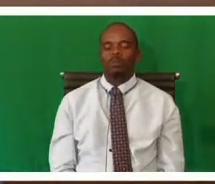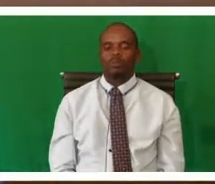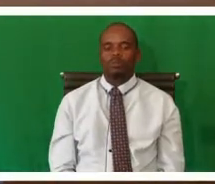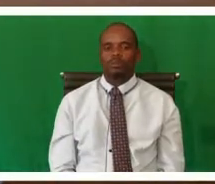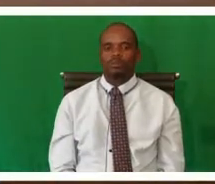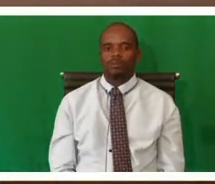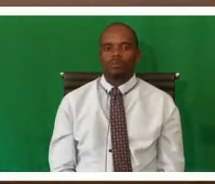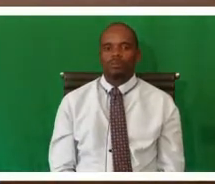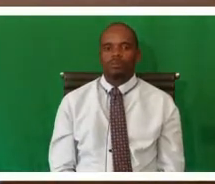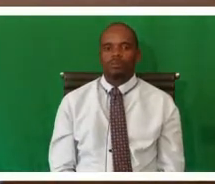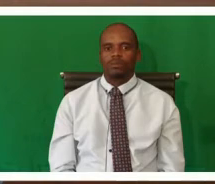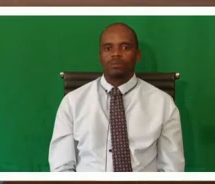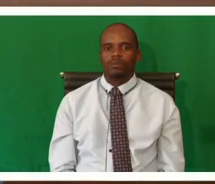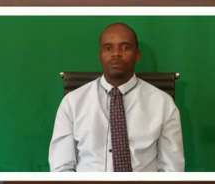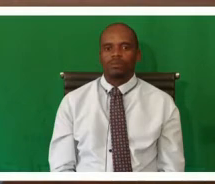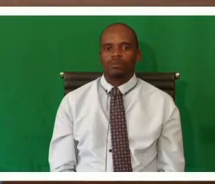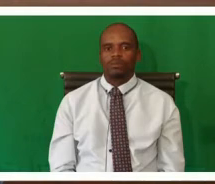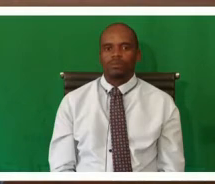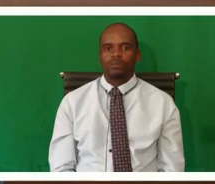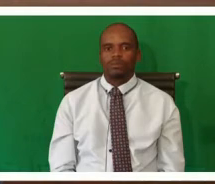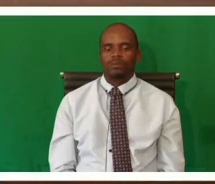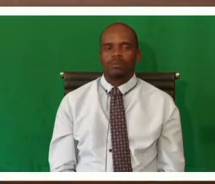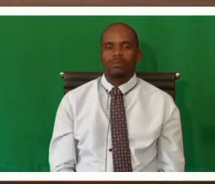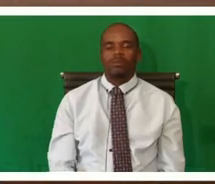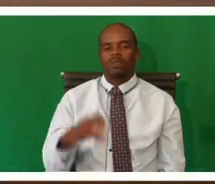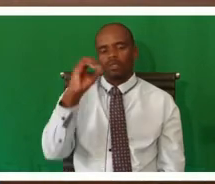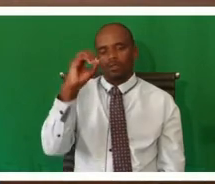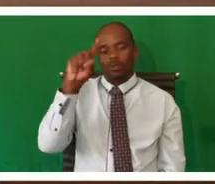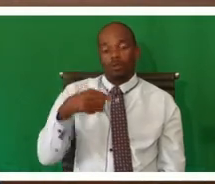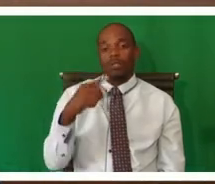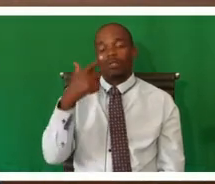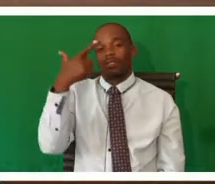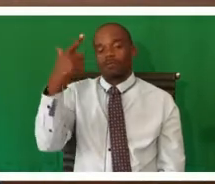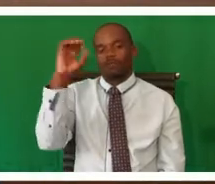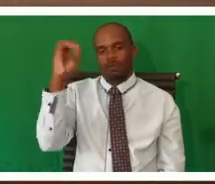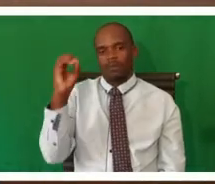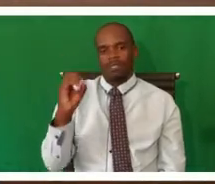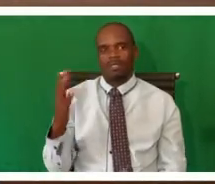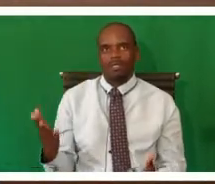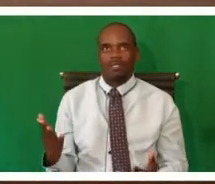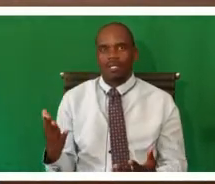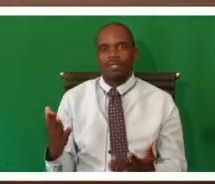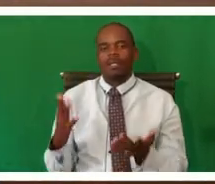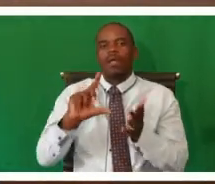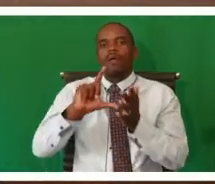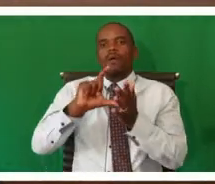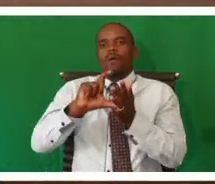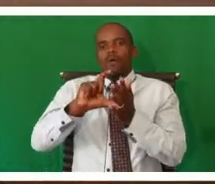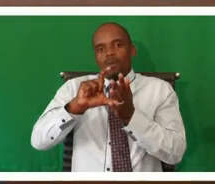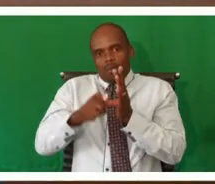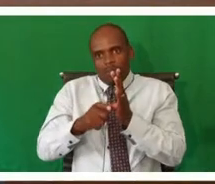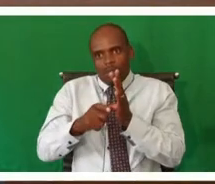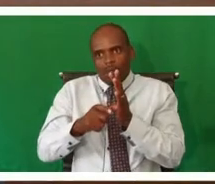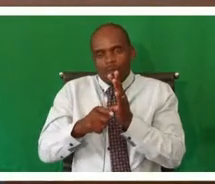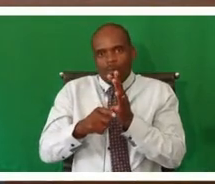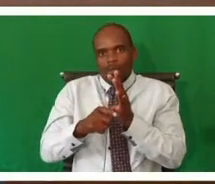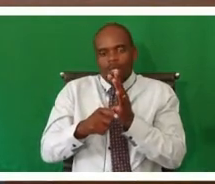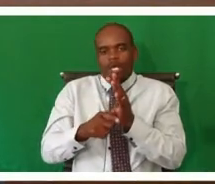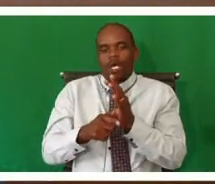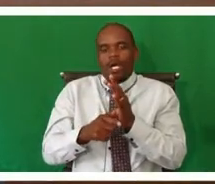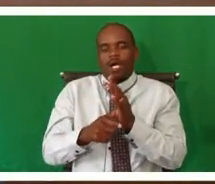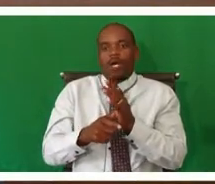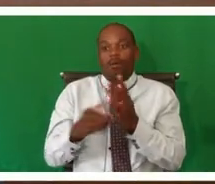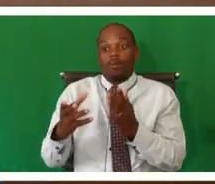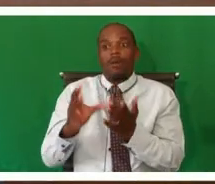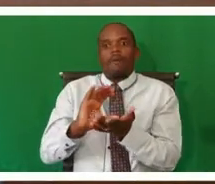0.72% of people with disabilities benefited. We are looking forward to create